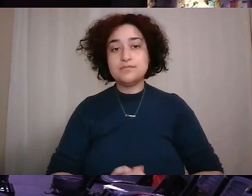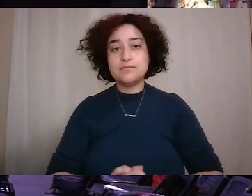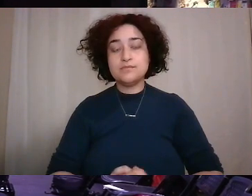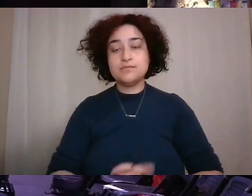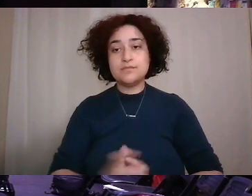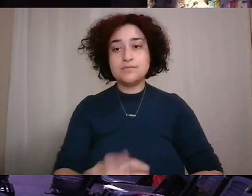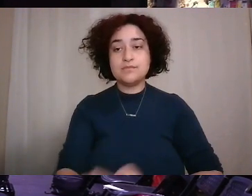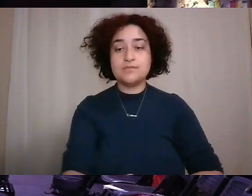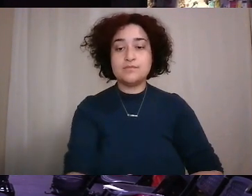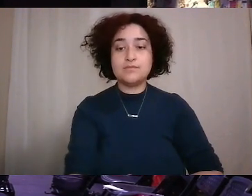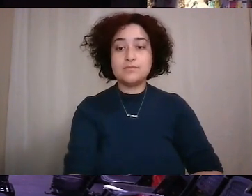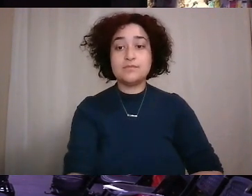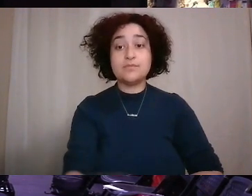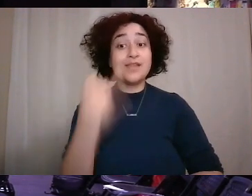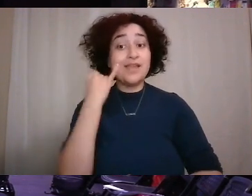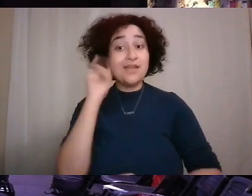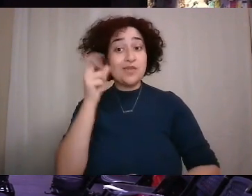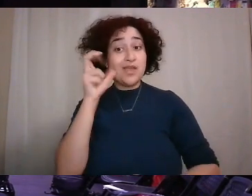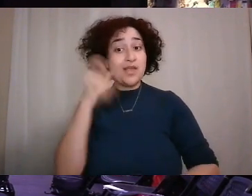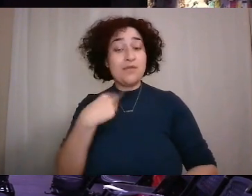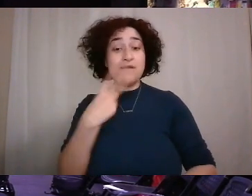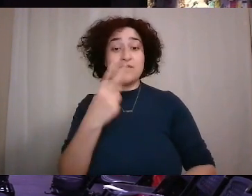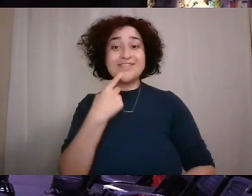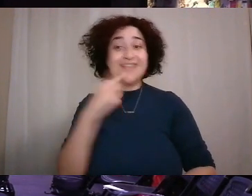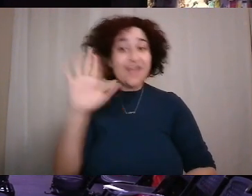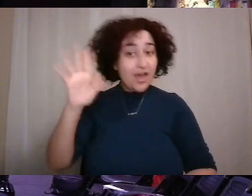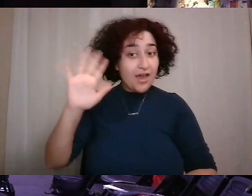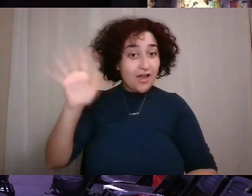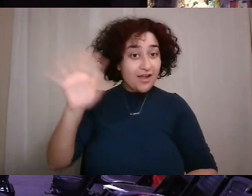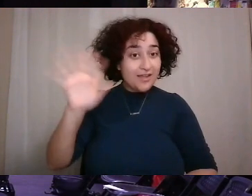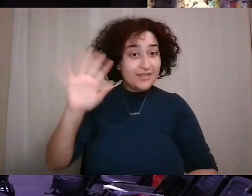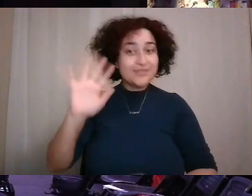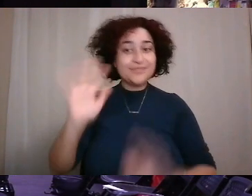if you can hear my voice, say hi. Hi. Hola. Hola.